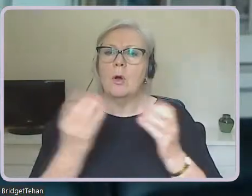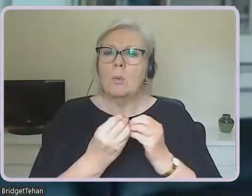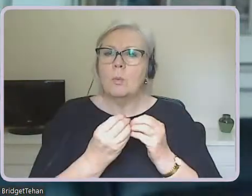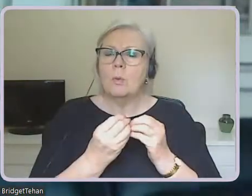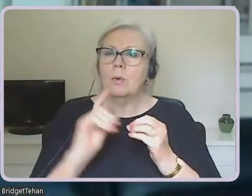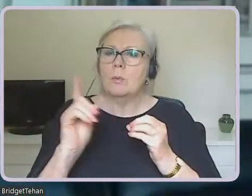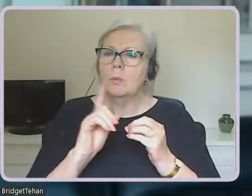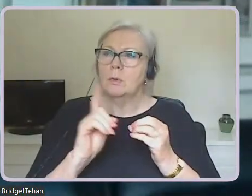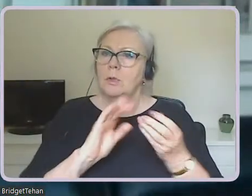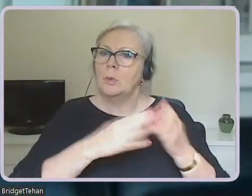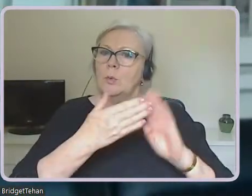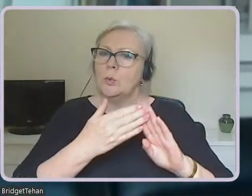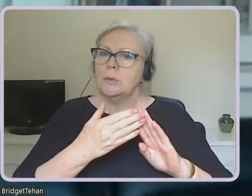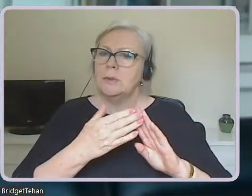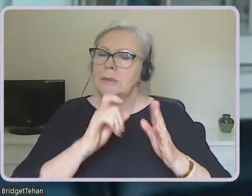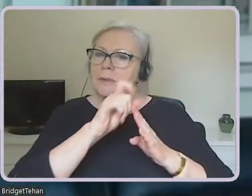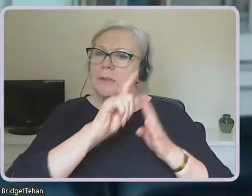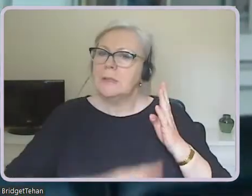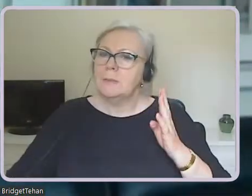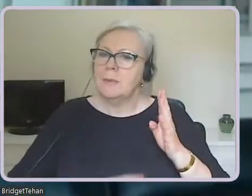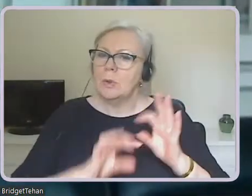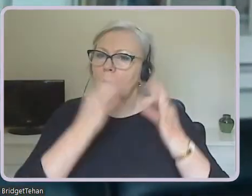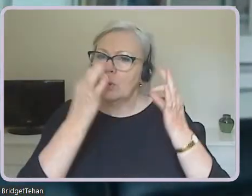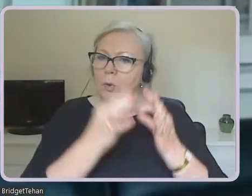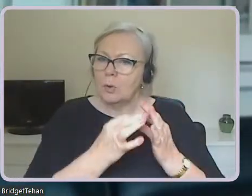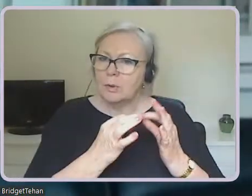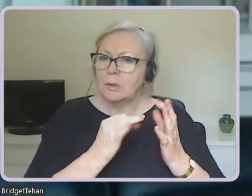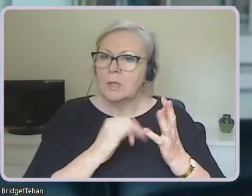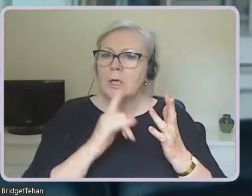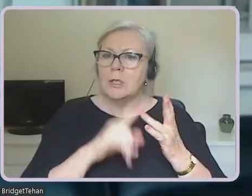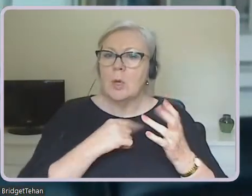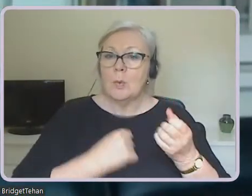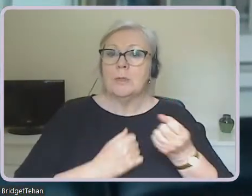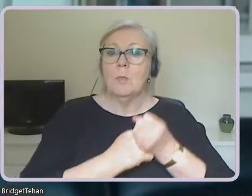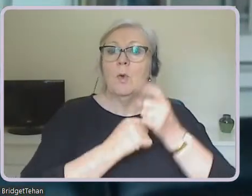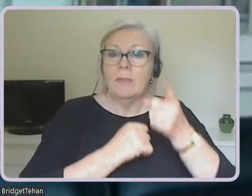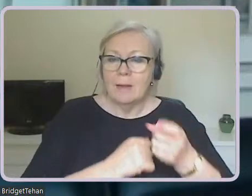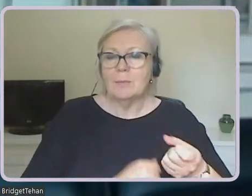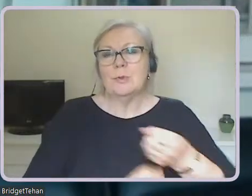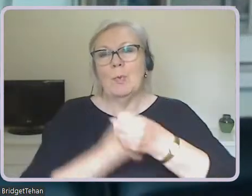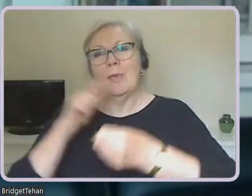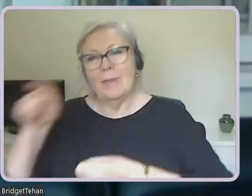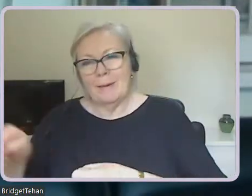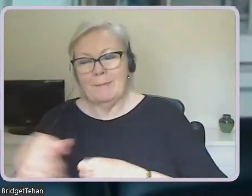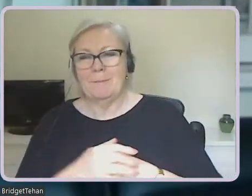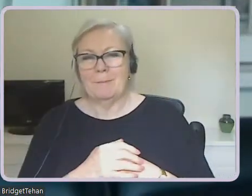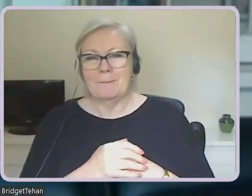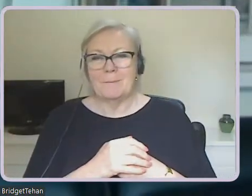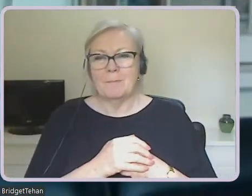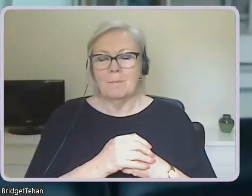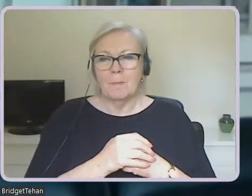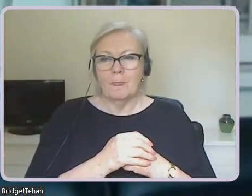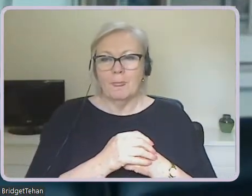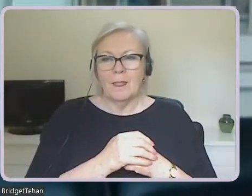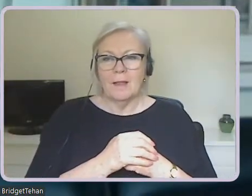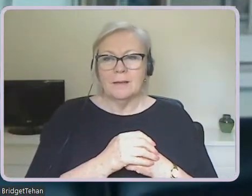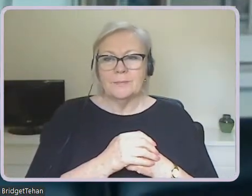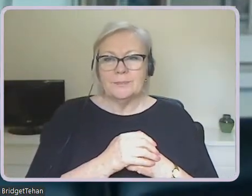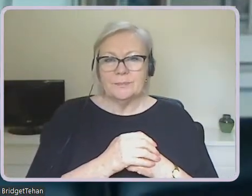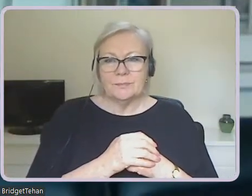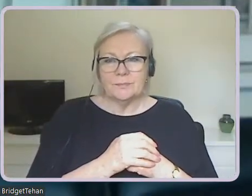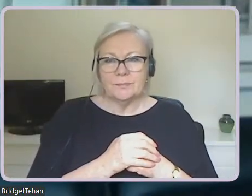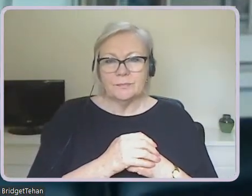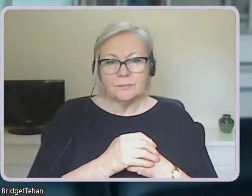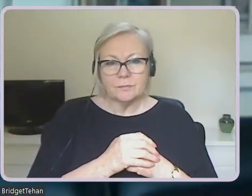who support people with a disability to support that planning, if you like. So I'm not going to get Angela to go over